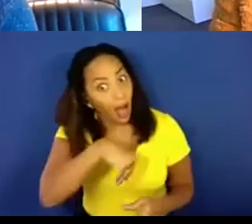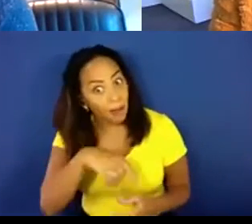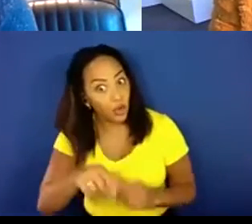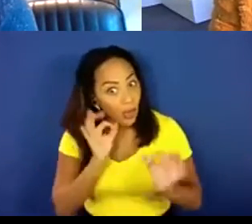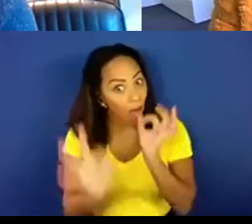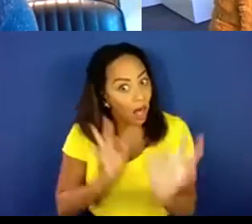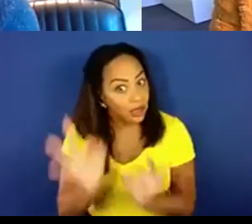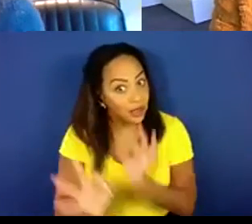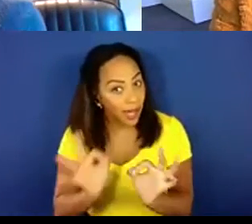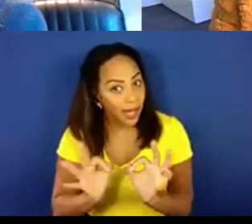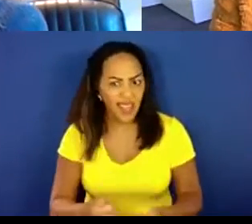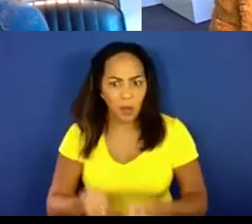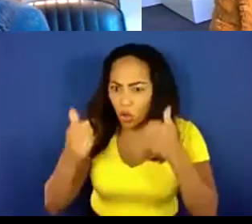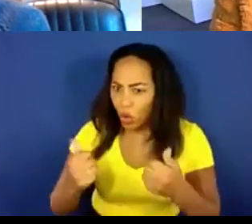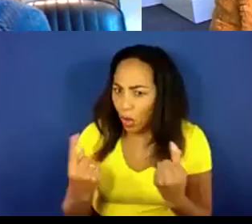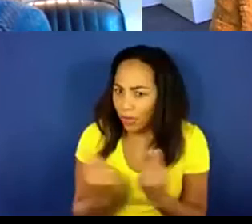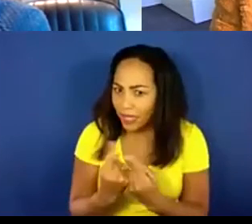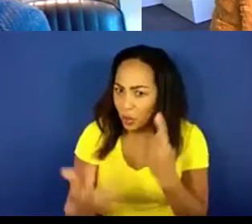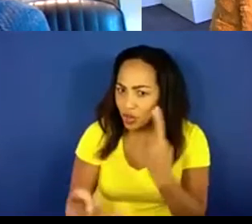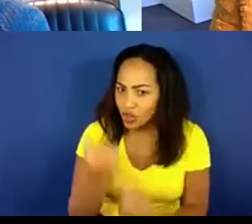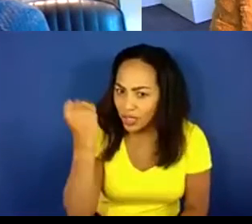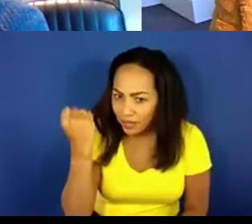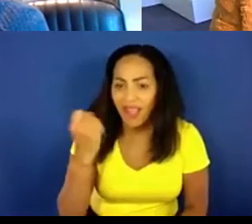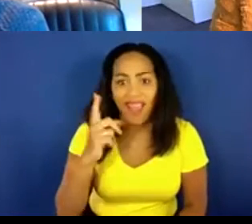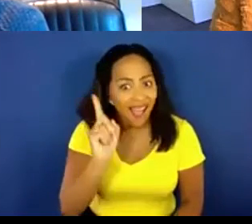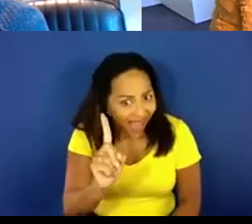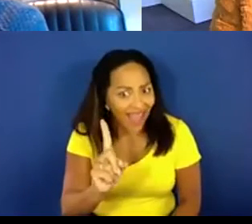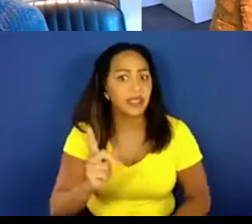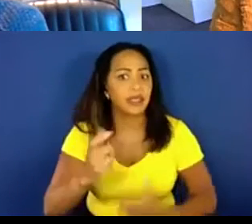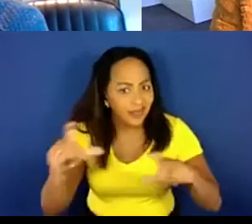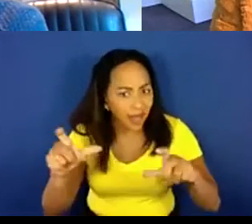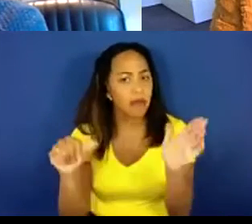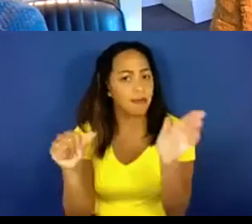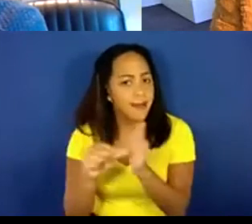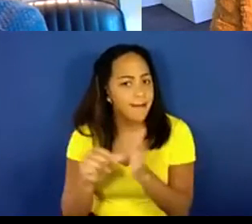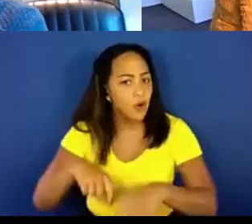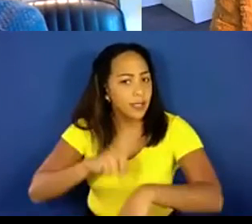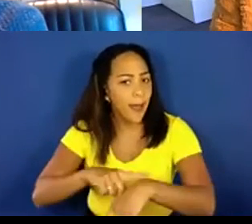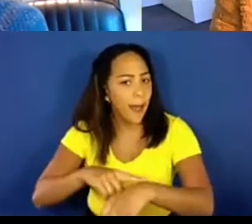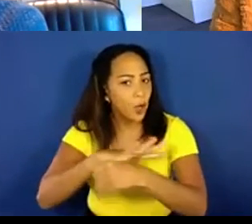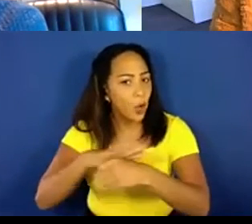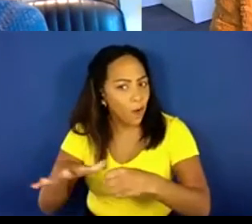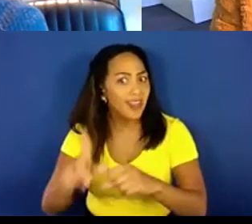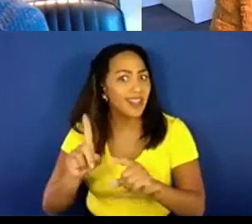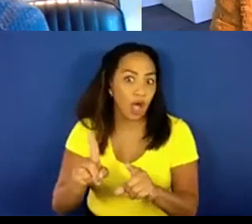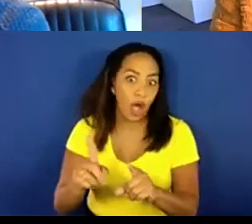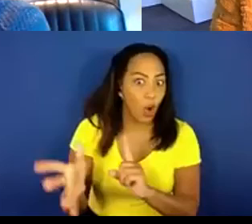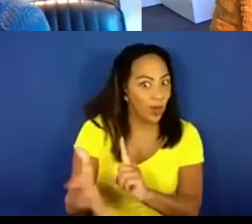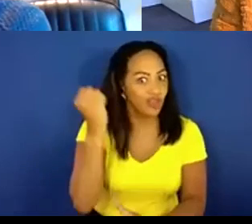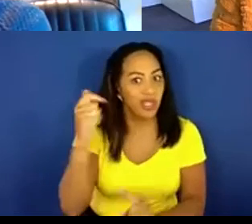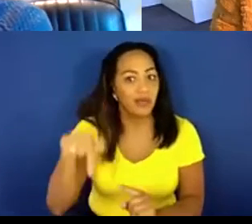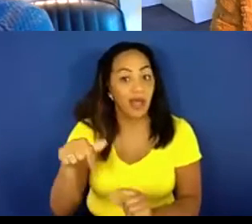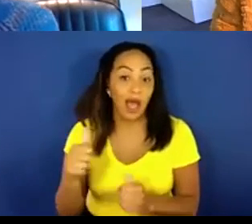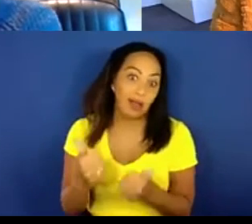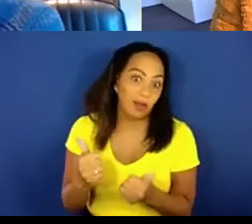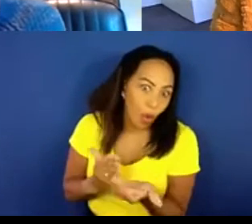thing to be able to do, and under tricky circumstances. So it was great how that was all pulled through.